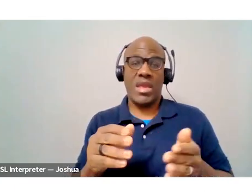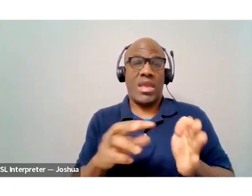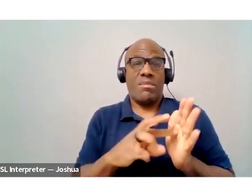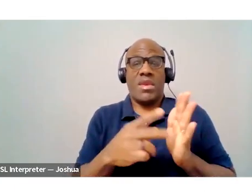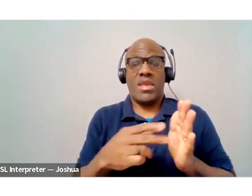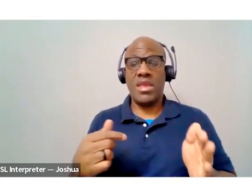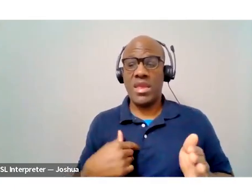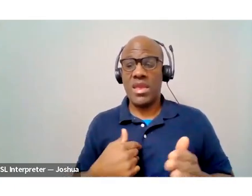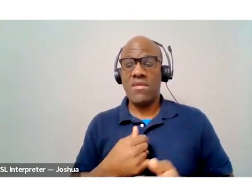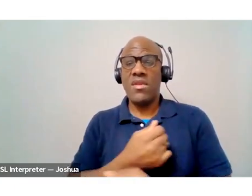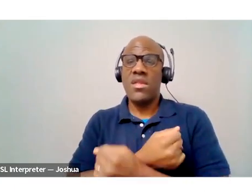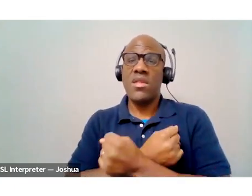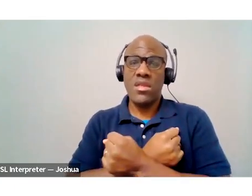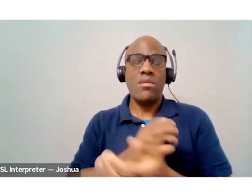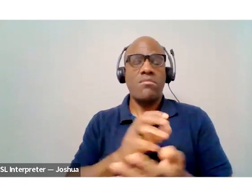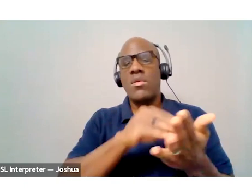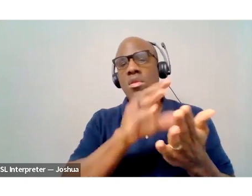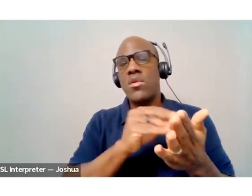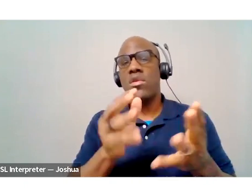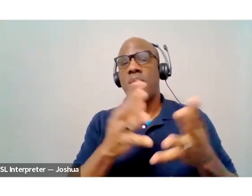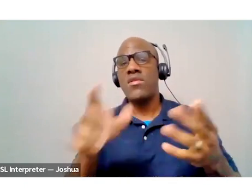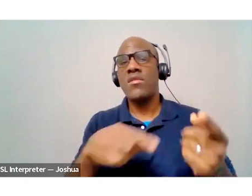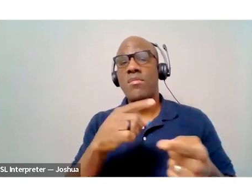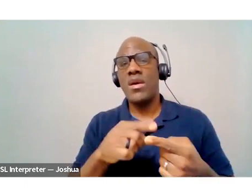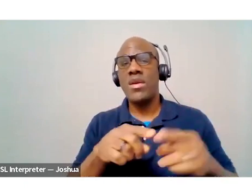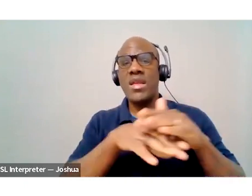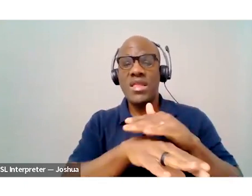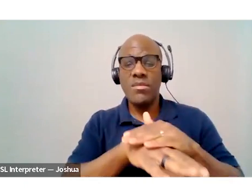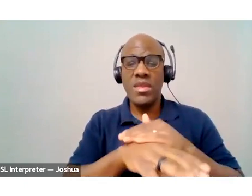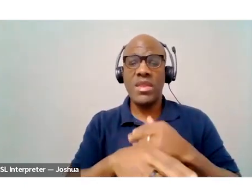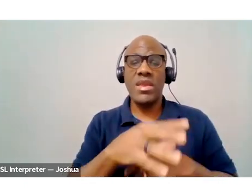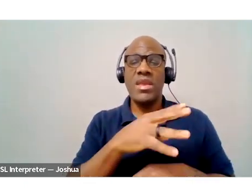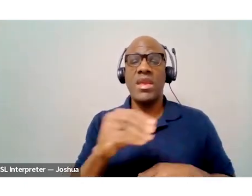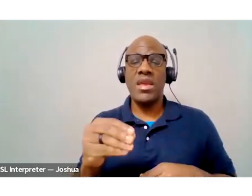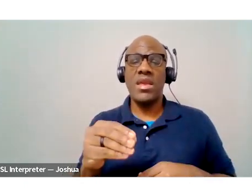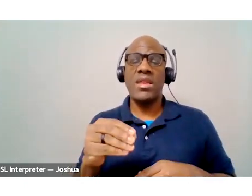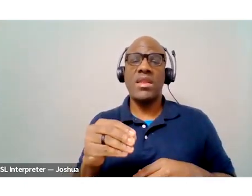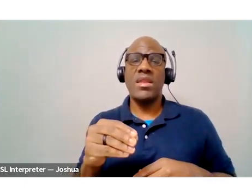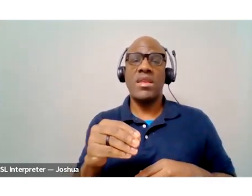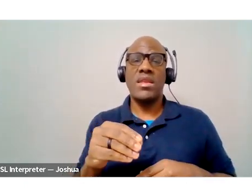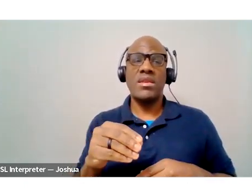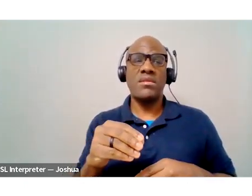learned so much about accessibility and decentering the